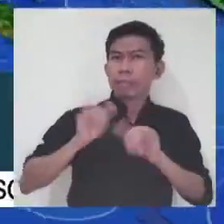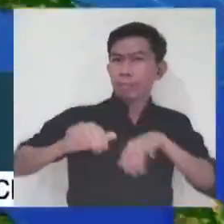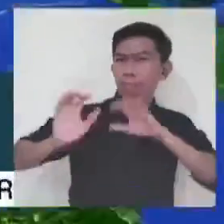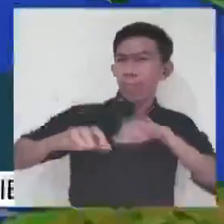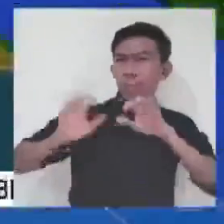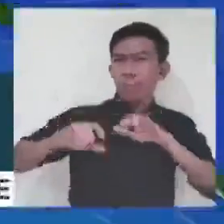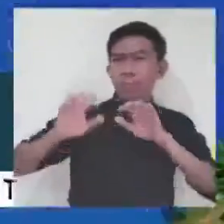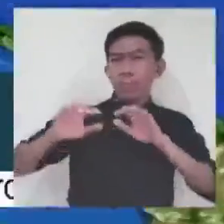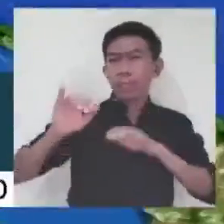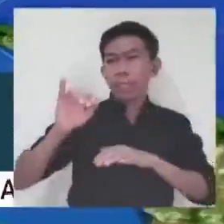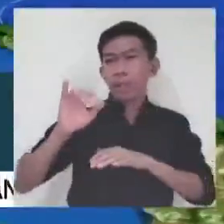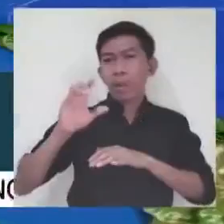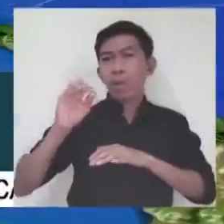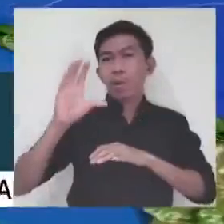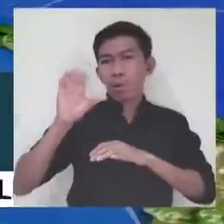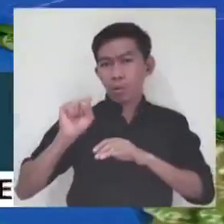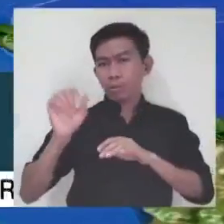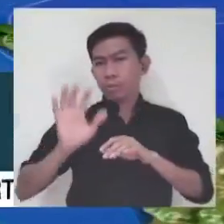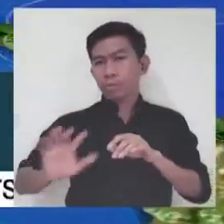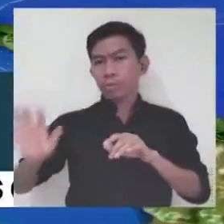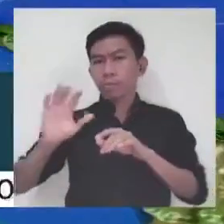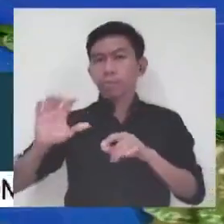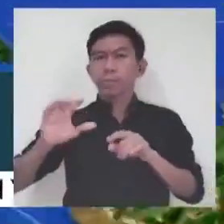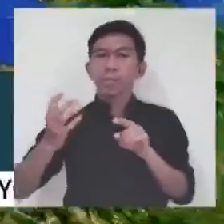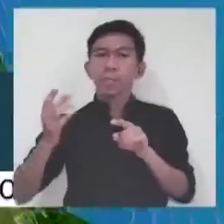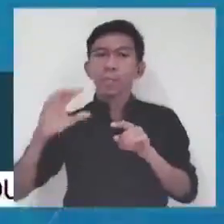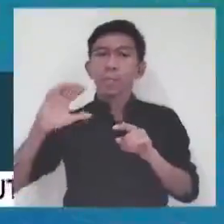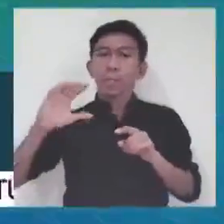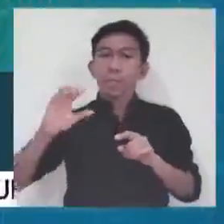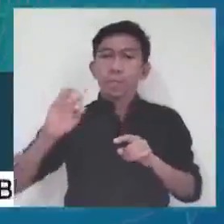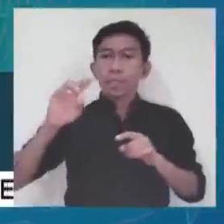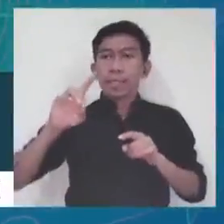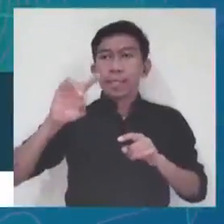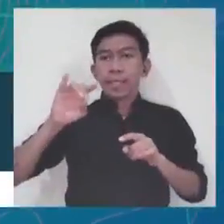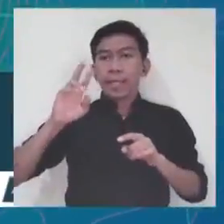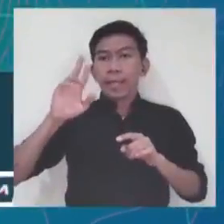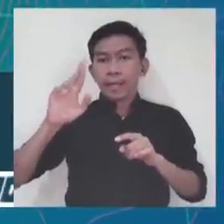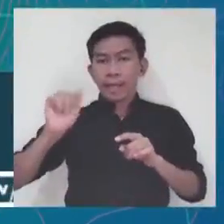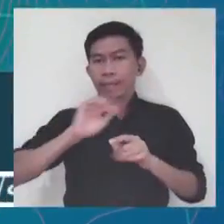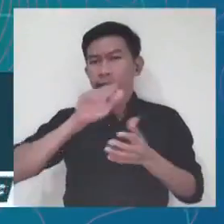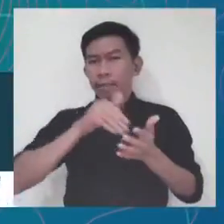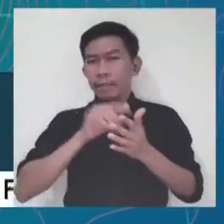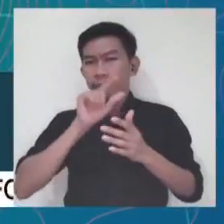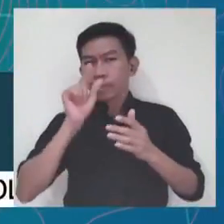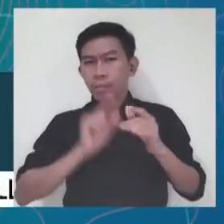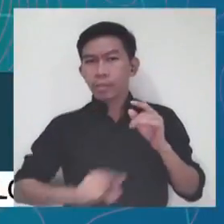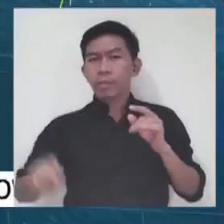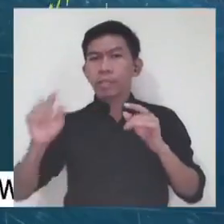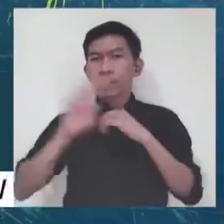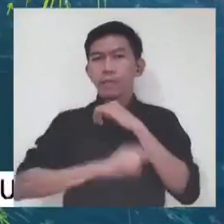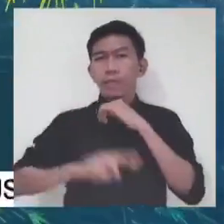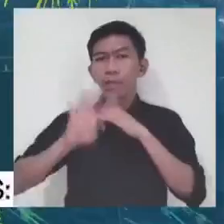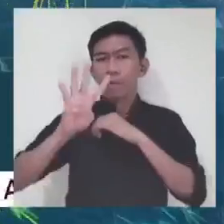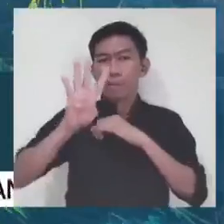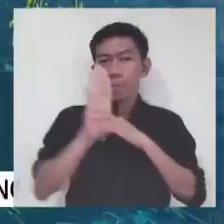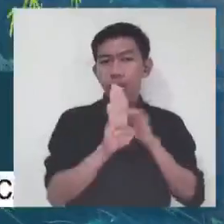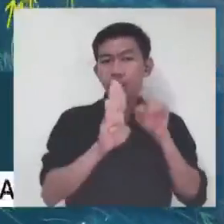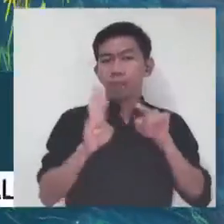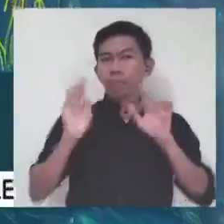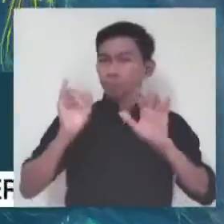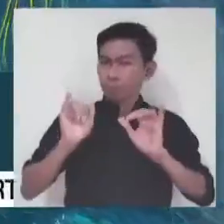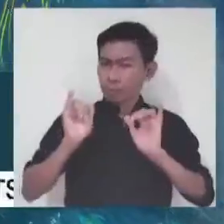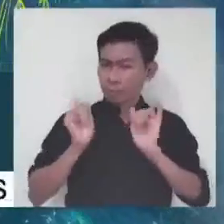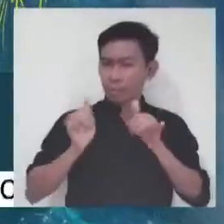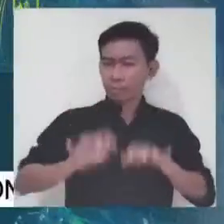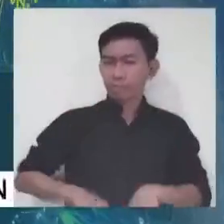and parts of Cordillera, Cagayan Valley, central Luzon, Mimaropa, and western Visayas. So flooding and landslides remain a threat in